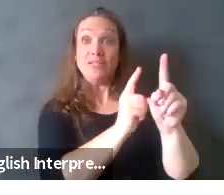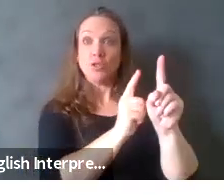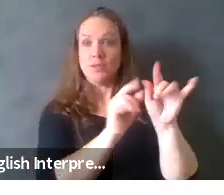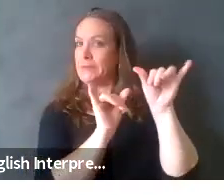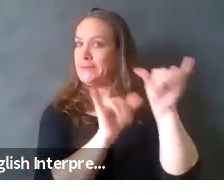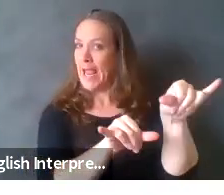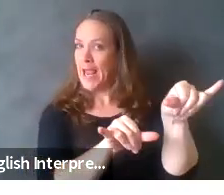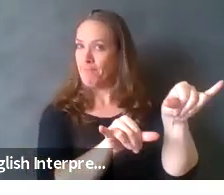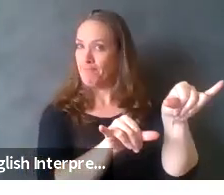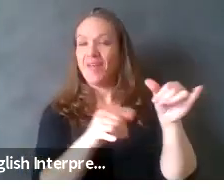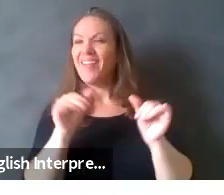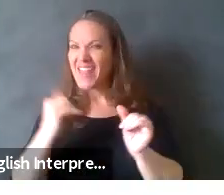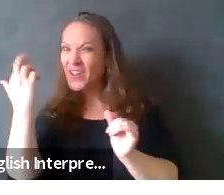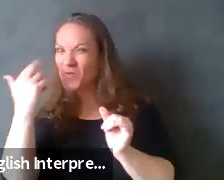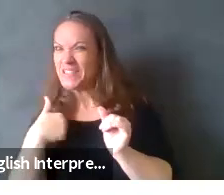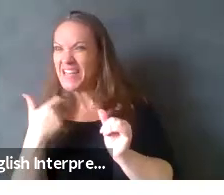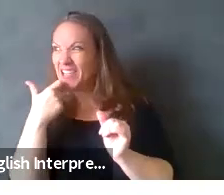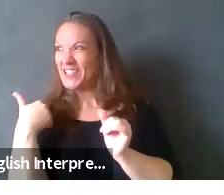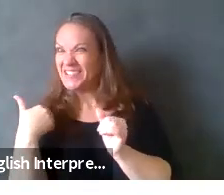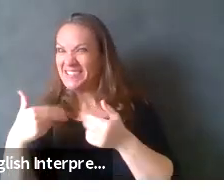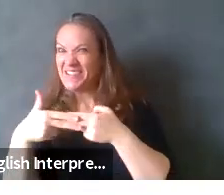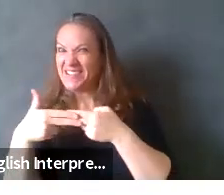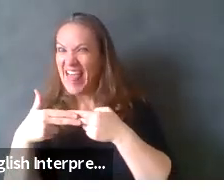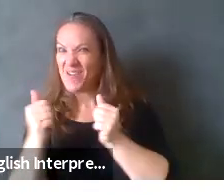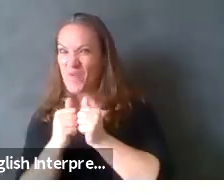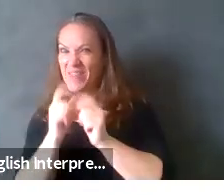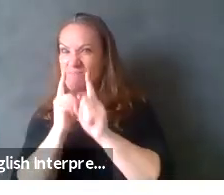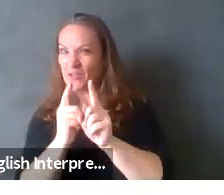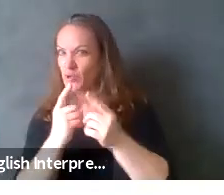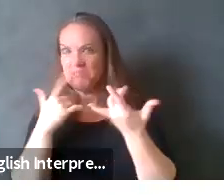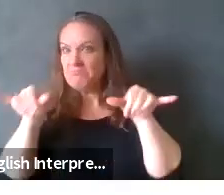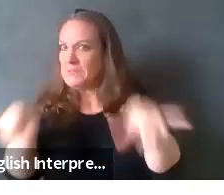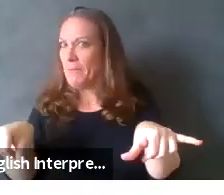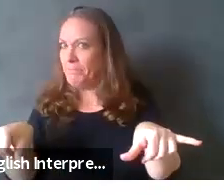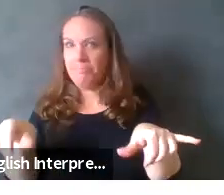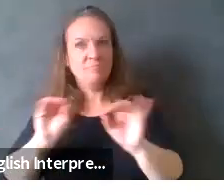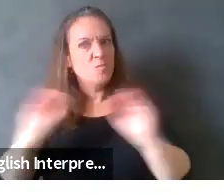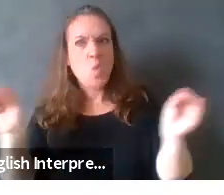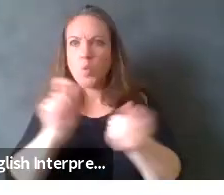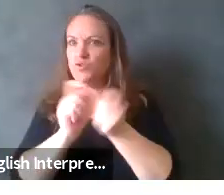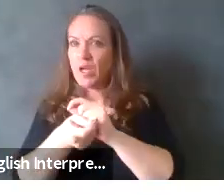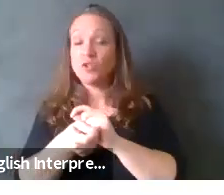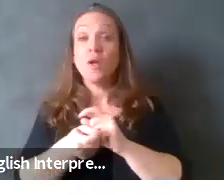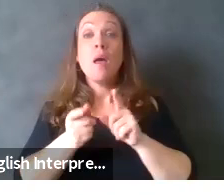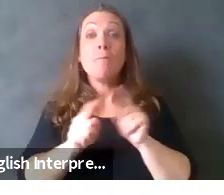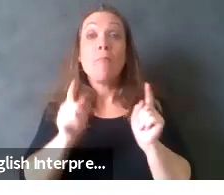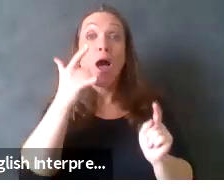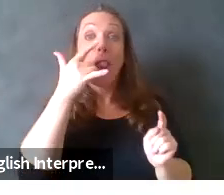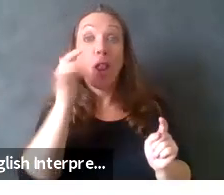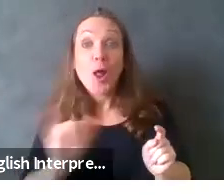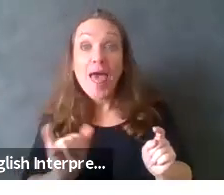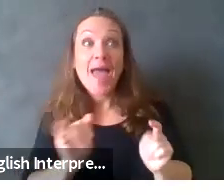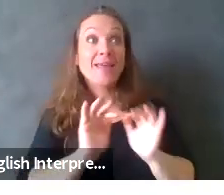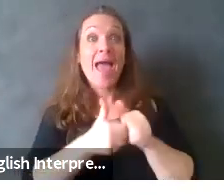that's why I read the mission statement there. Our mission definitely has not changed. How we deliver the Red Cross mission has